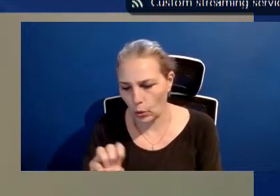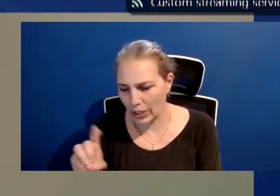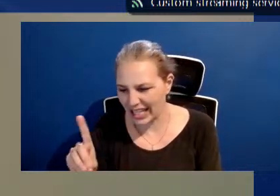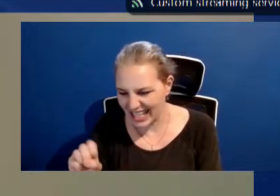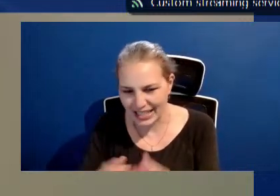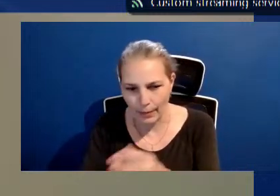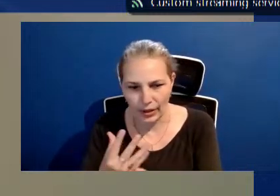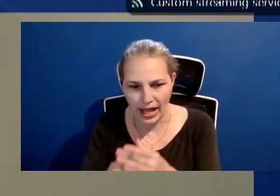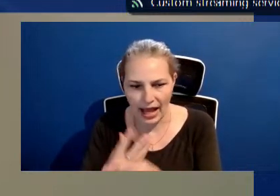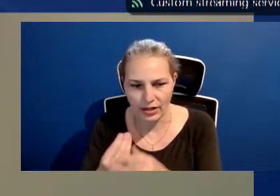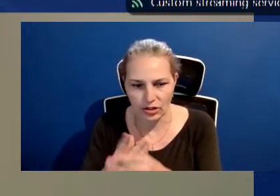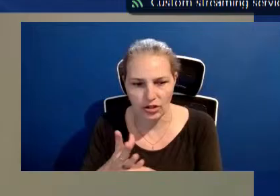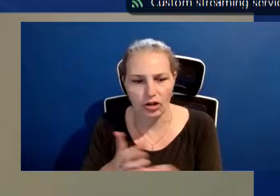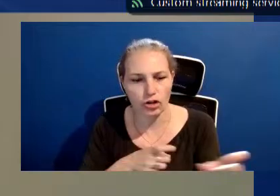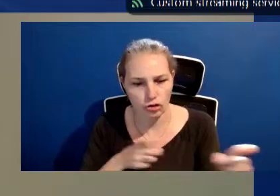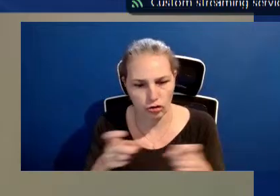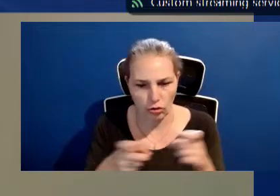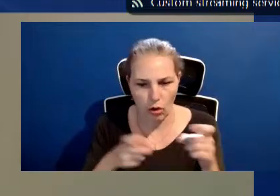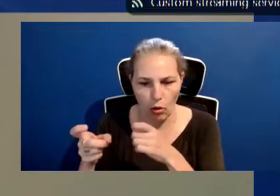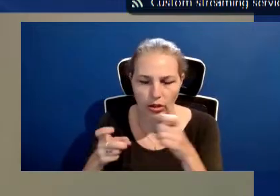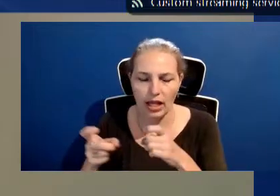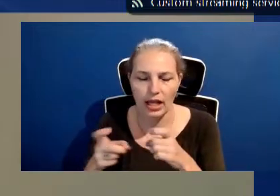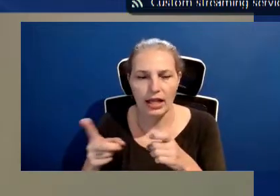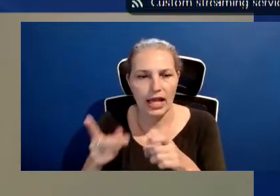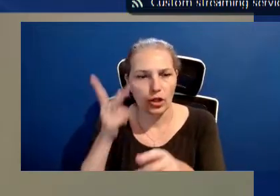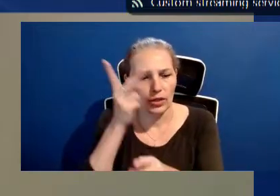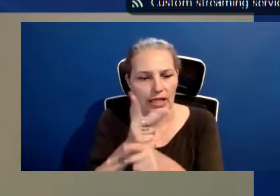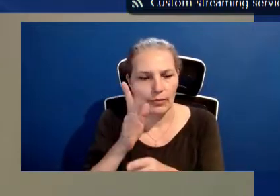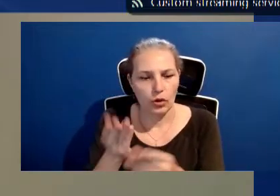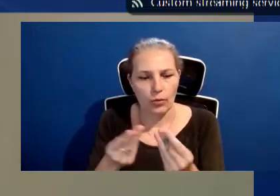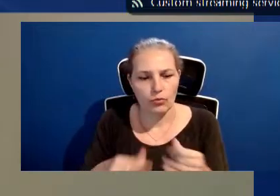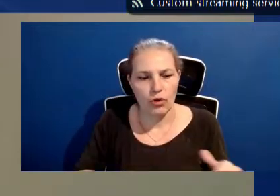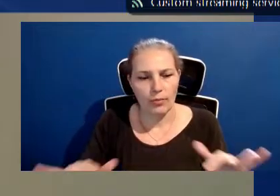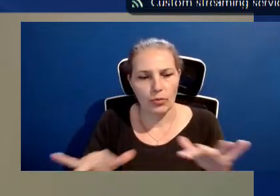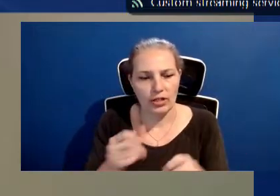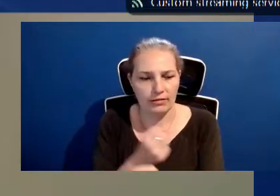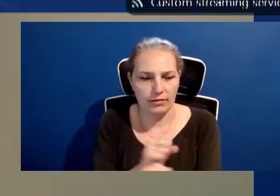that you continue to keep your property secure.